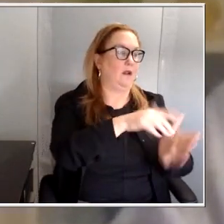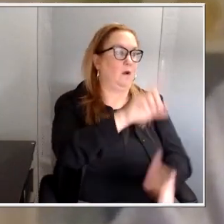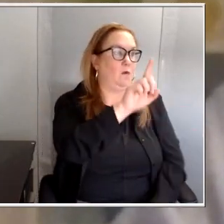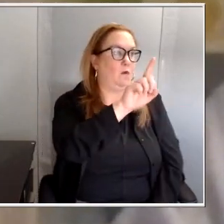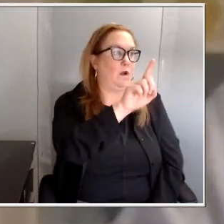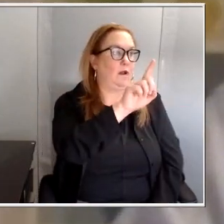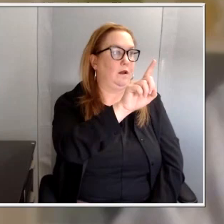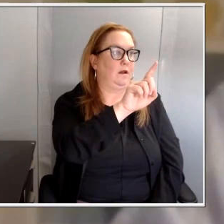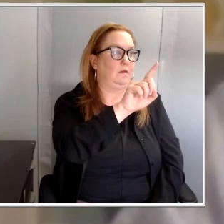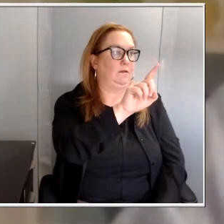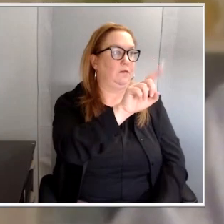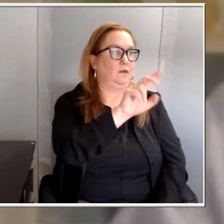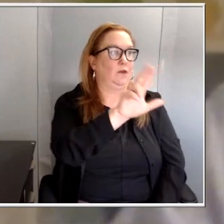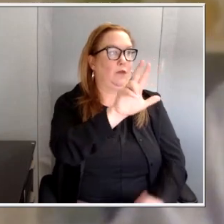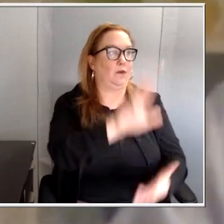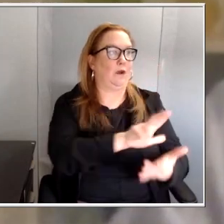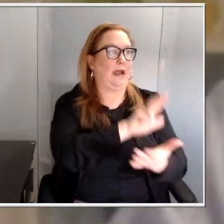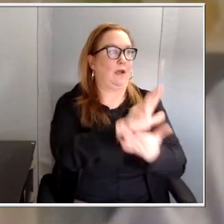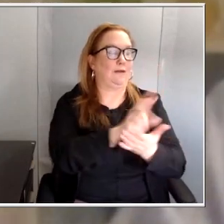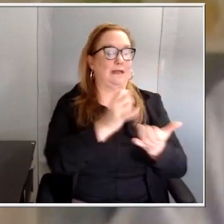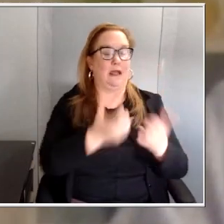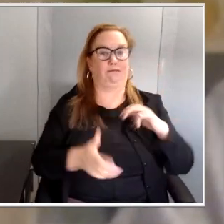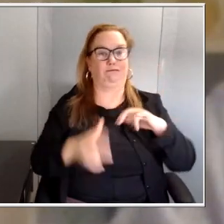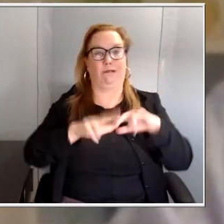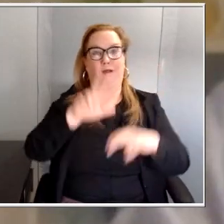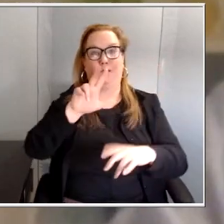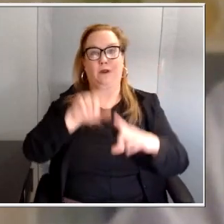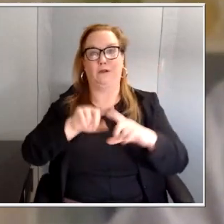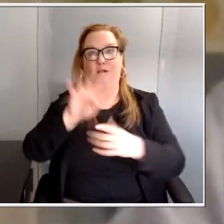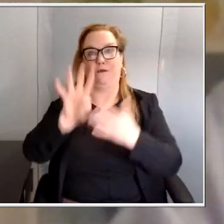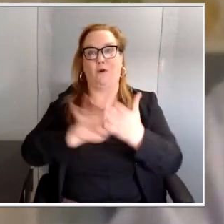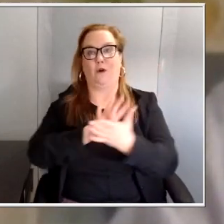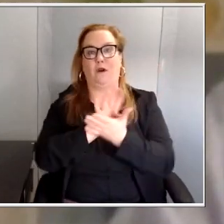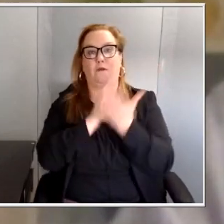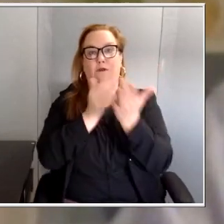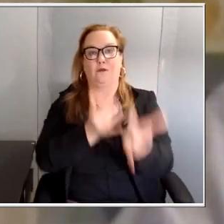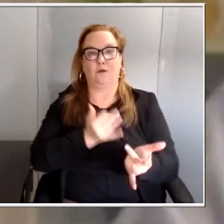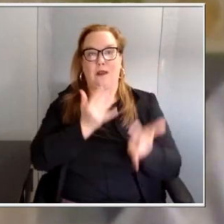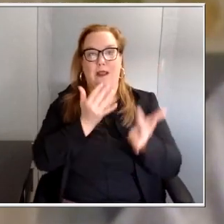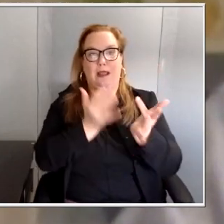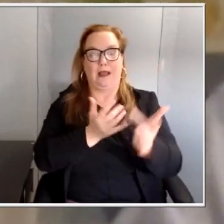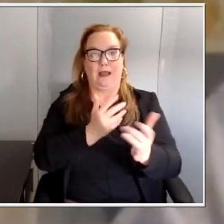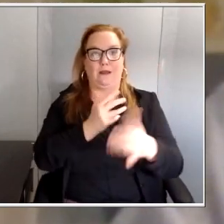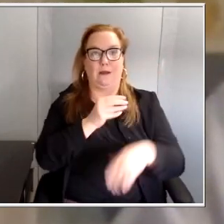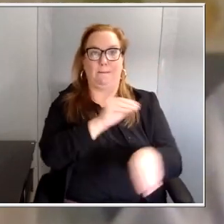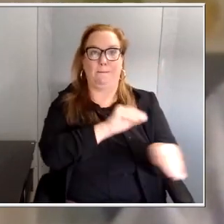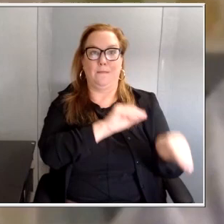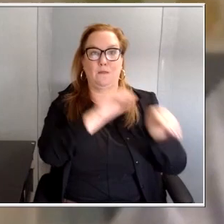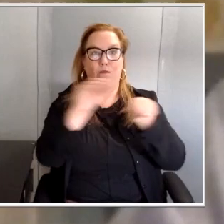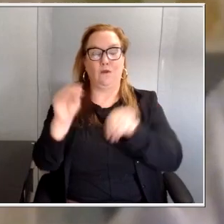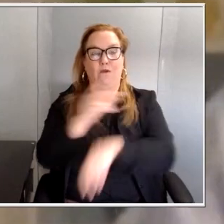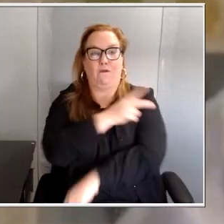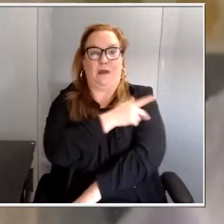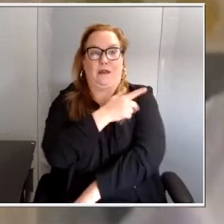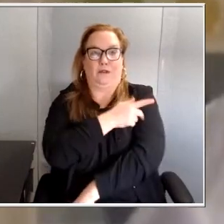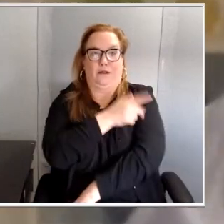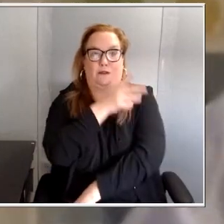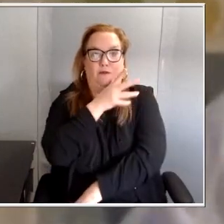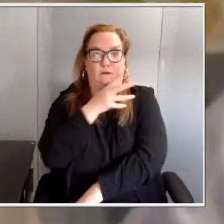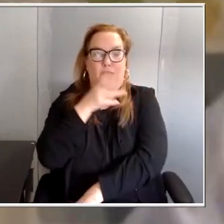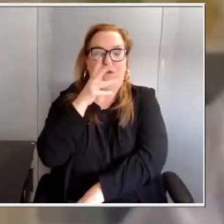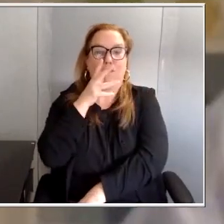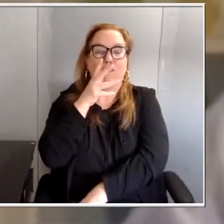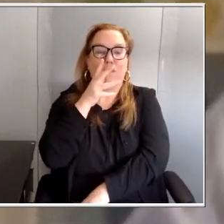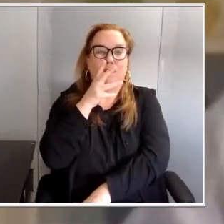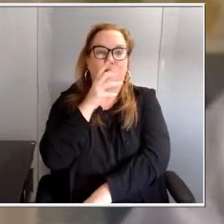3 hours to now 3 and 4 hours waiting to get patients moved out of the rural facilities into other